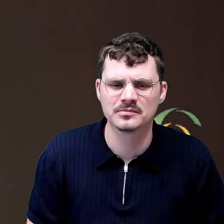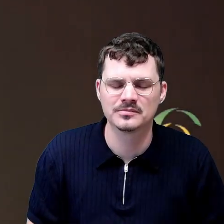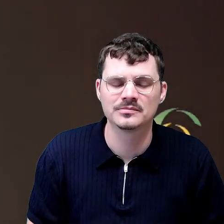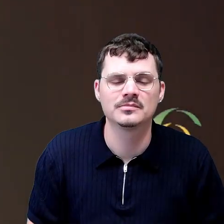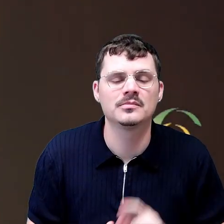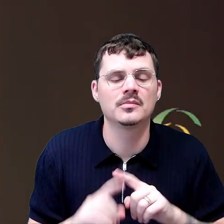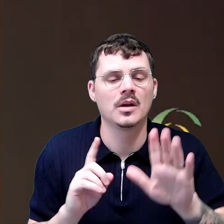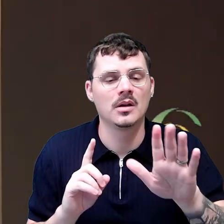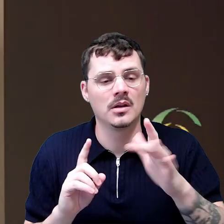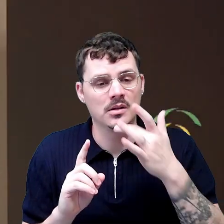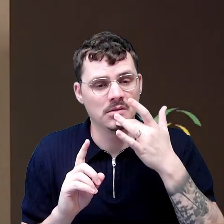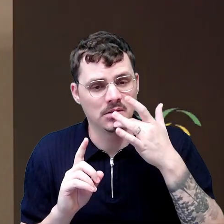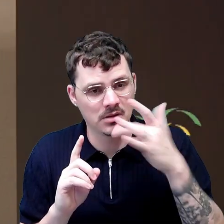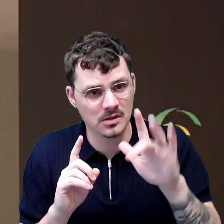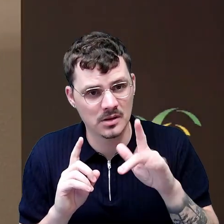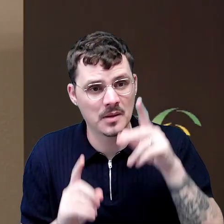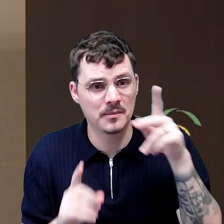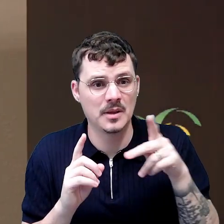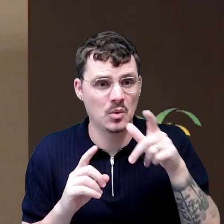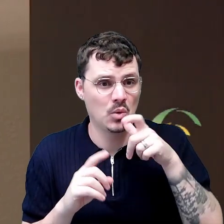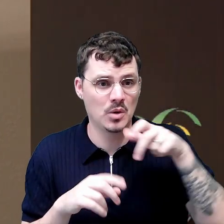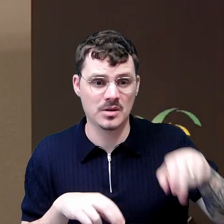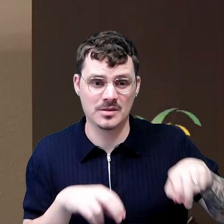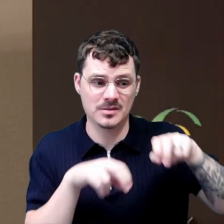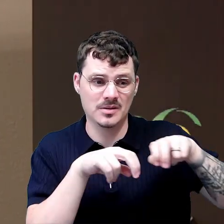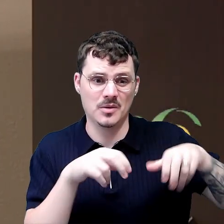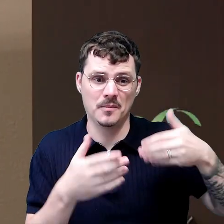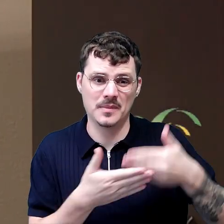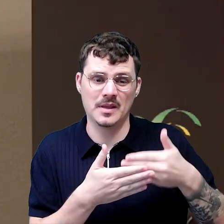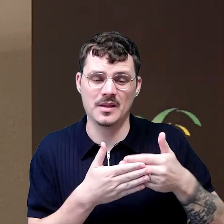Thankfully, people were right there at the bedside